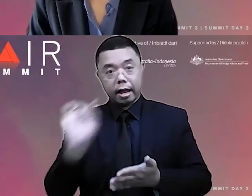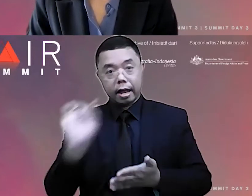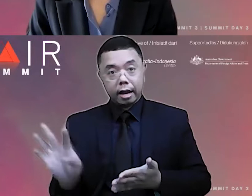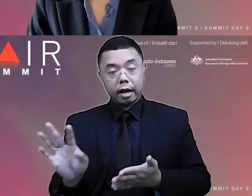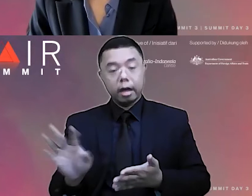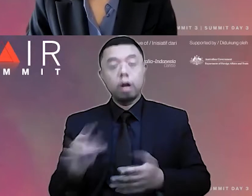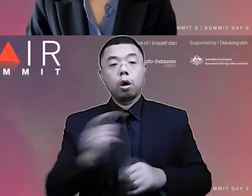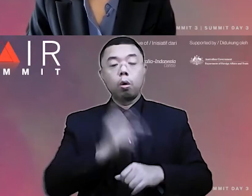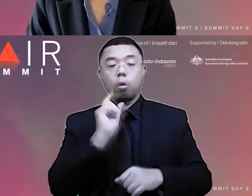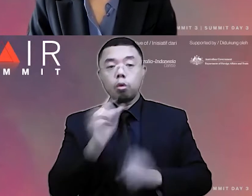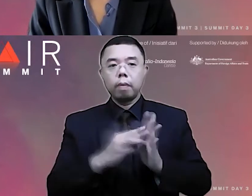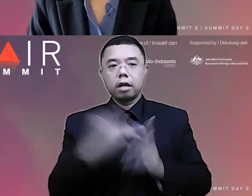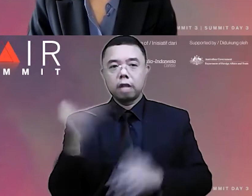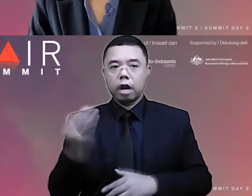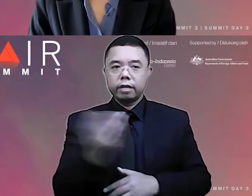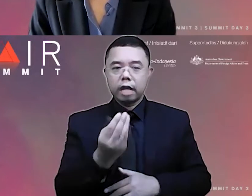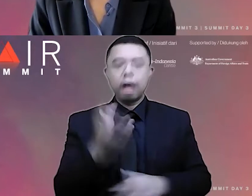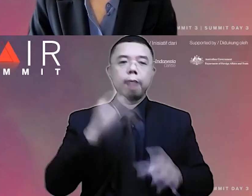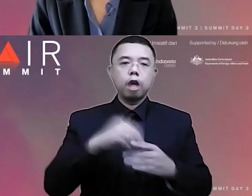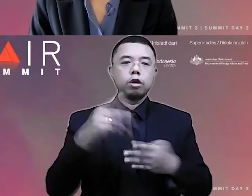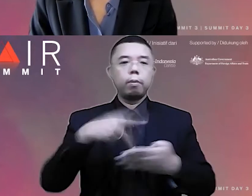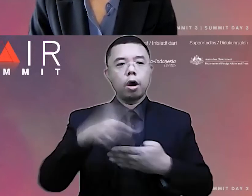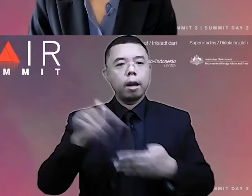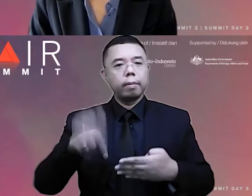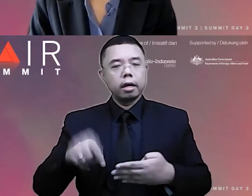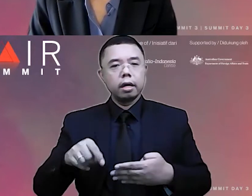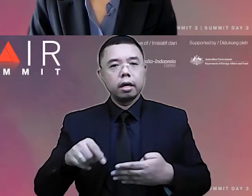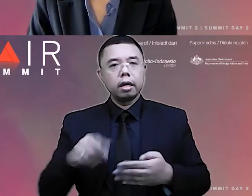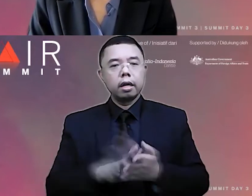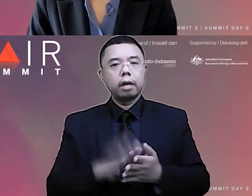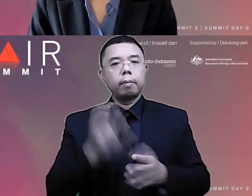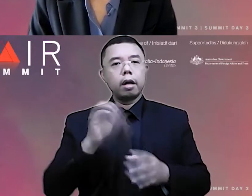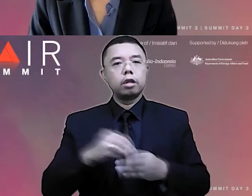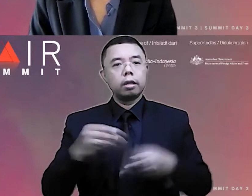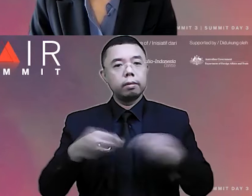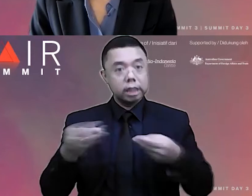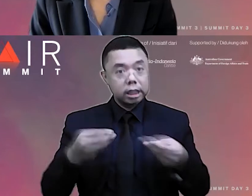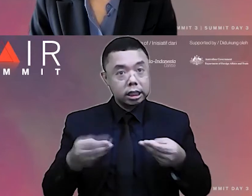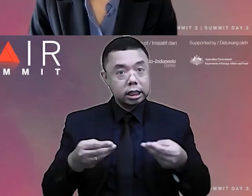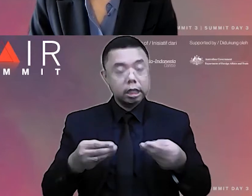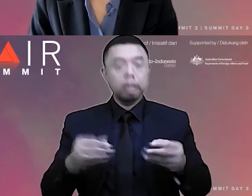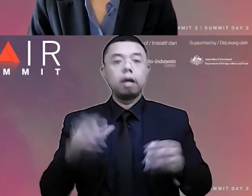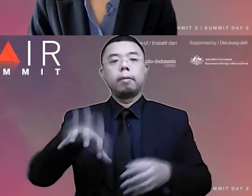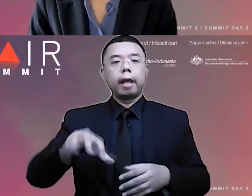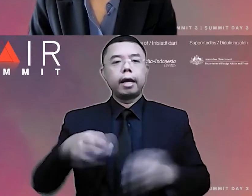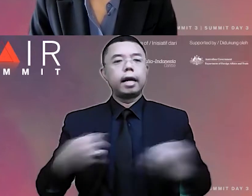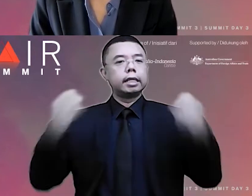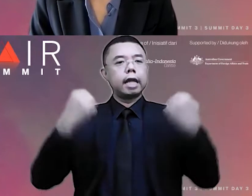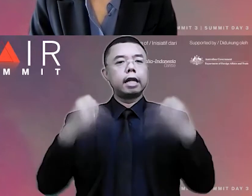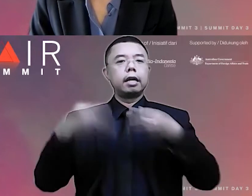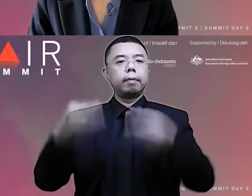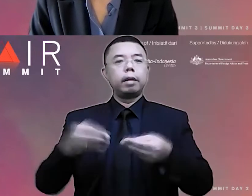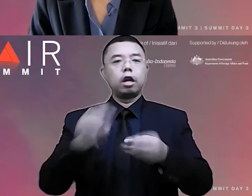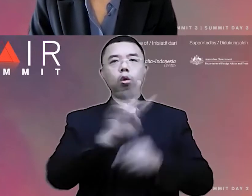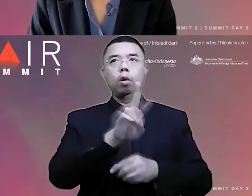and the business incentive. The health sectors is allocated about 214 trillion, social protection is